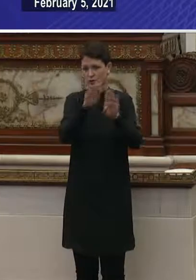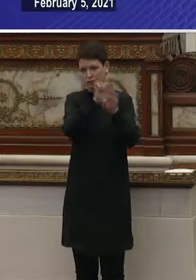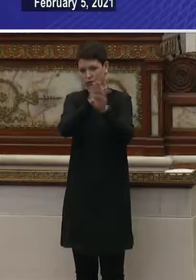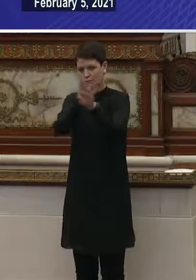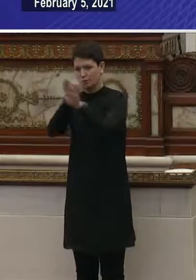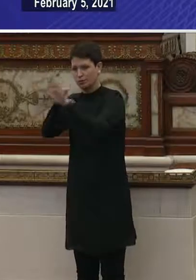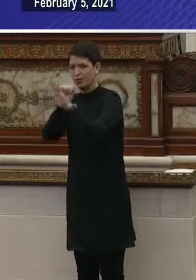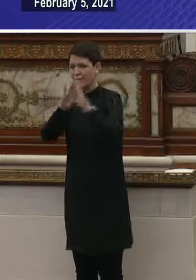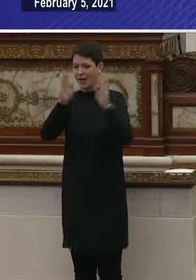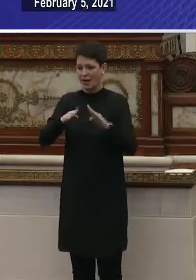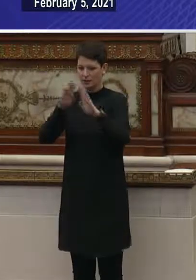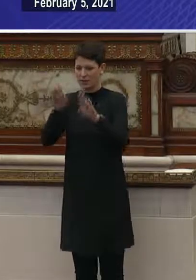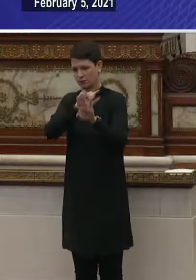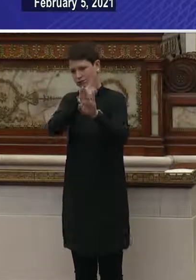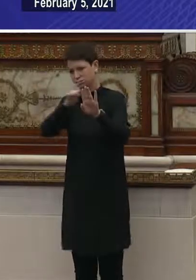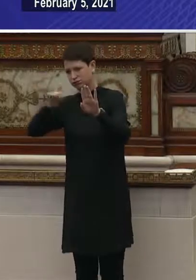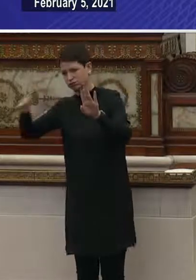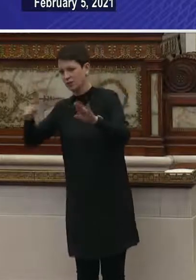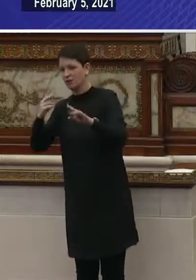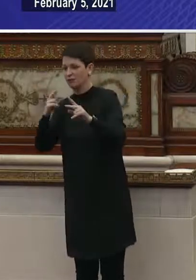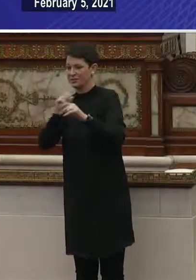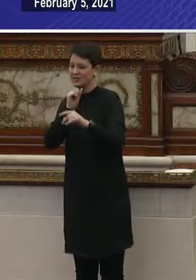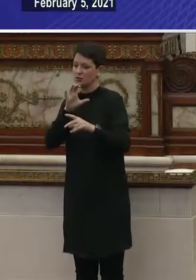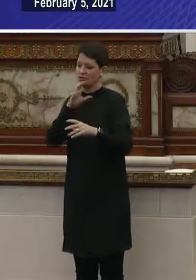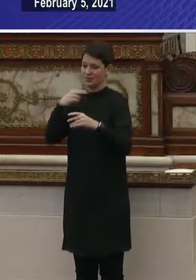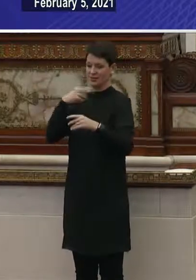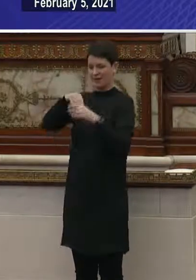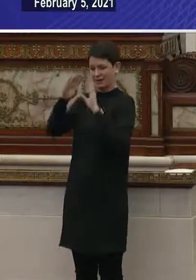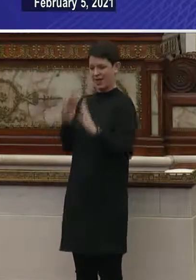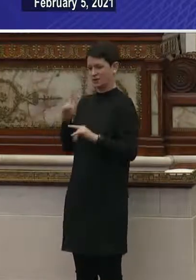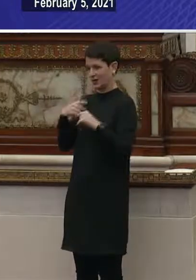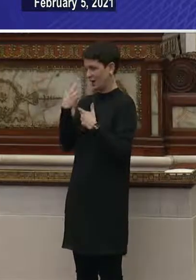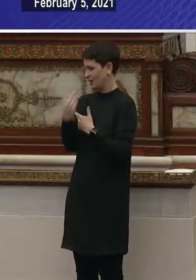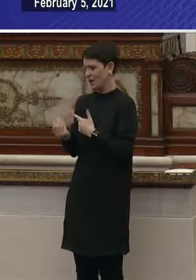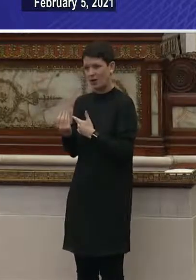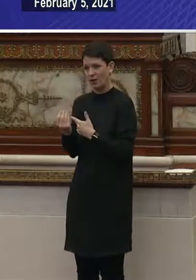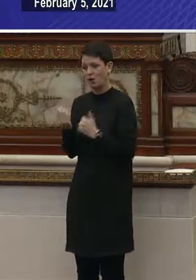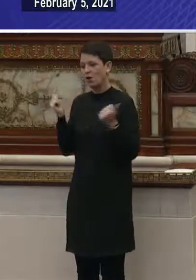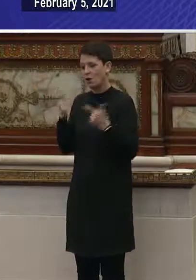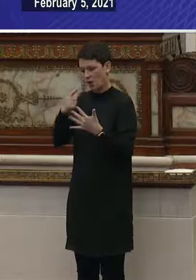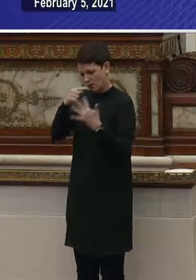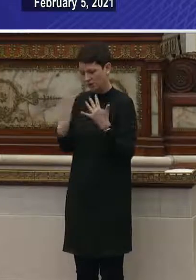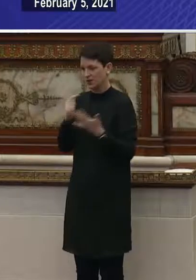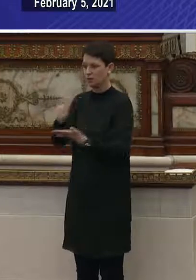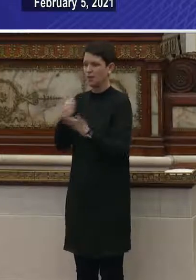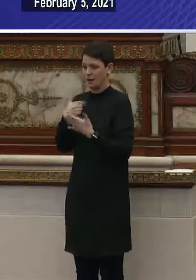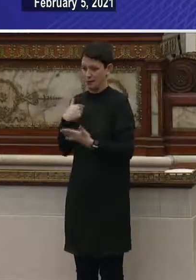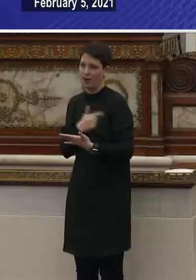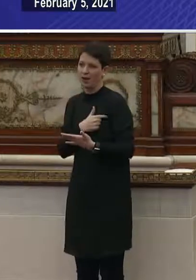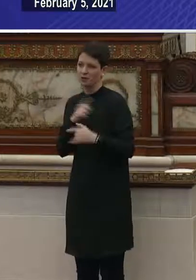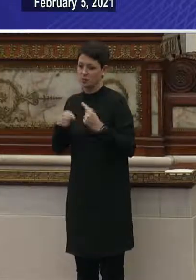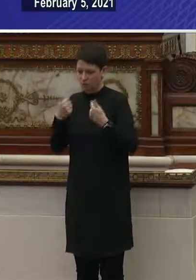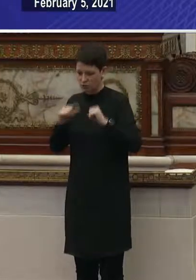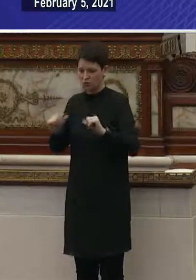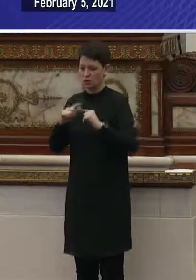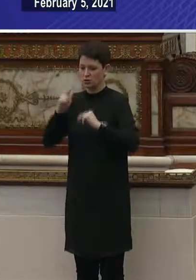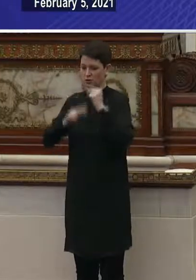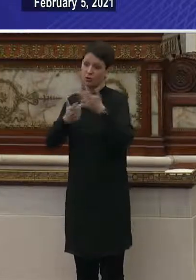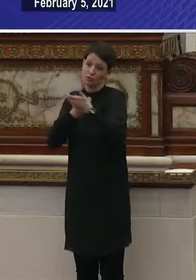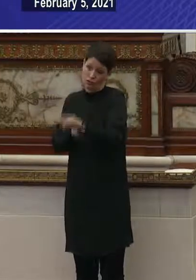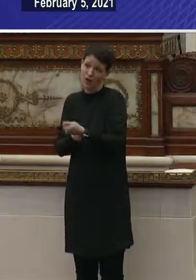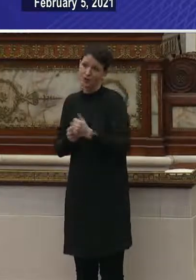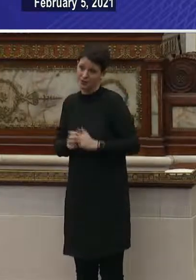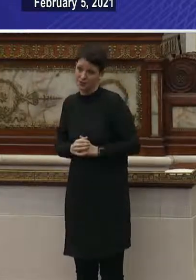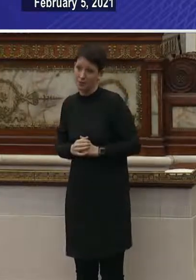house to house for seniors who are inbound, and can't go out. Doc, all of this will help us when we're trying to build trust.